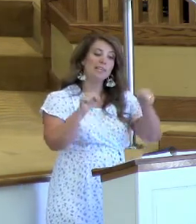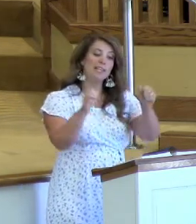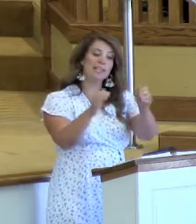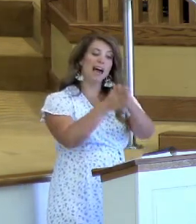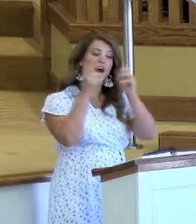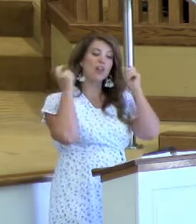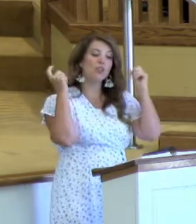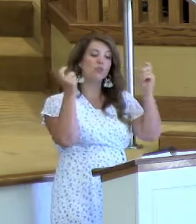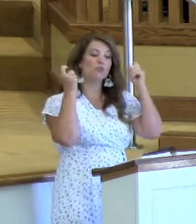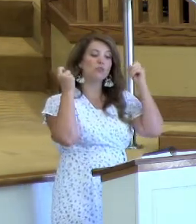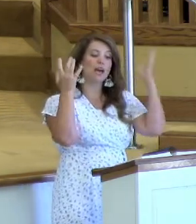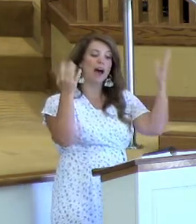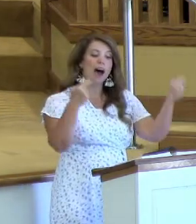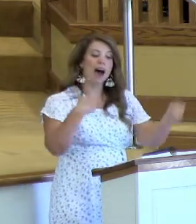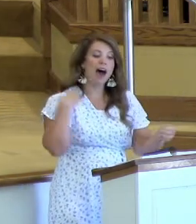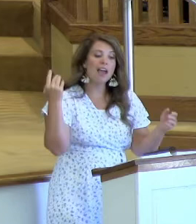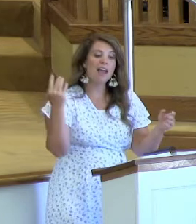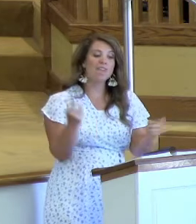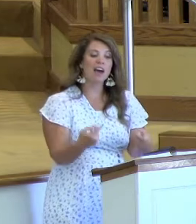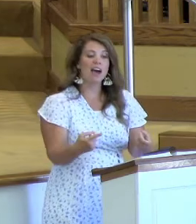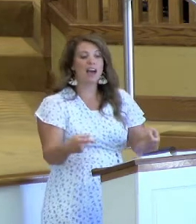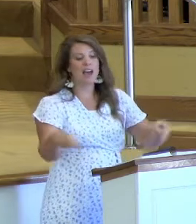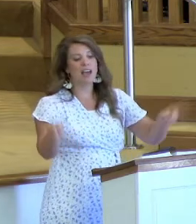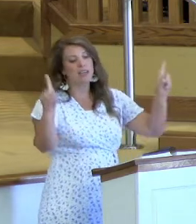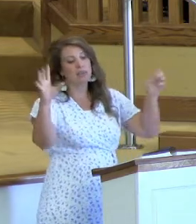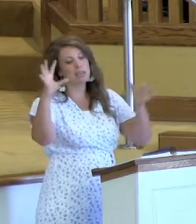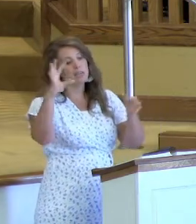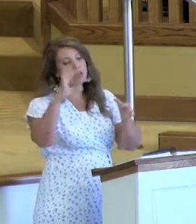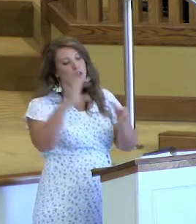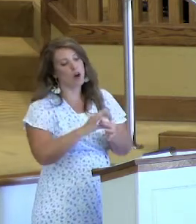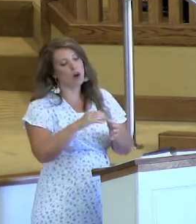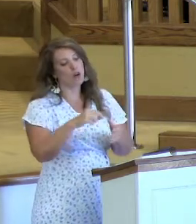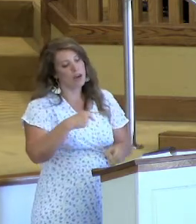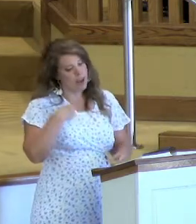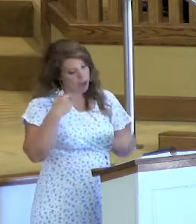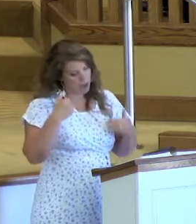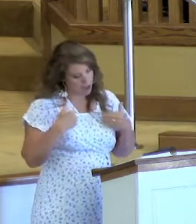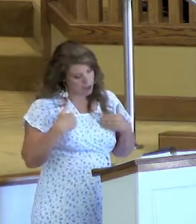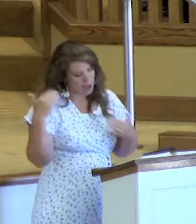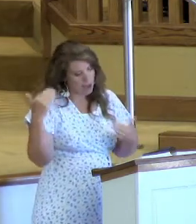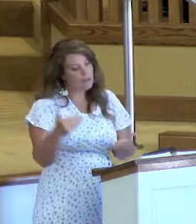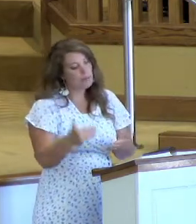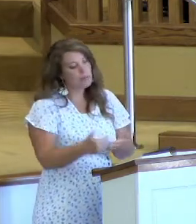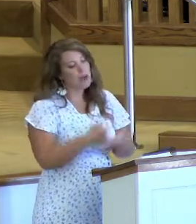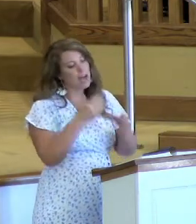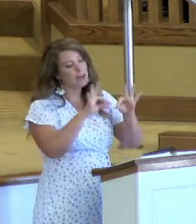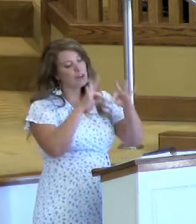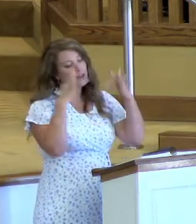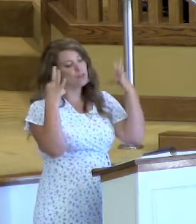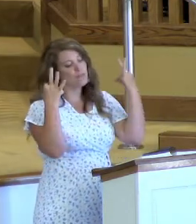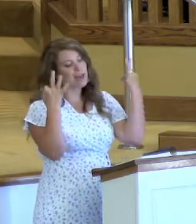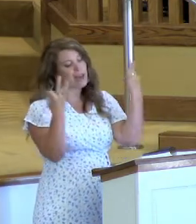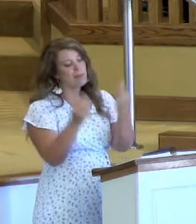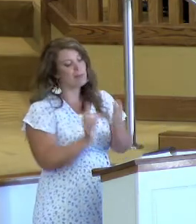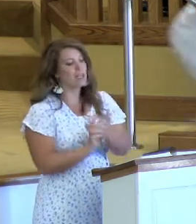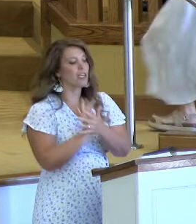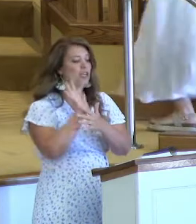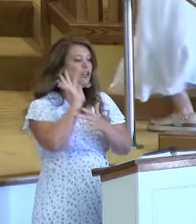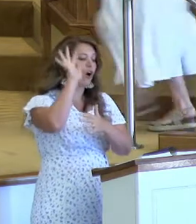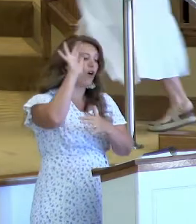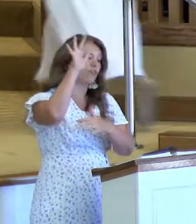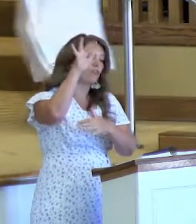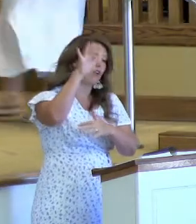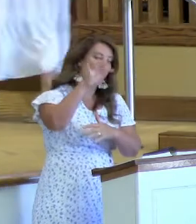Hallelujah, I finally belong. I've got a brand new